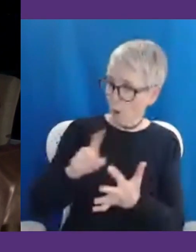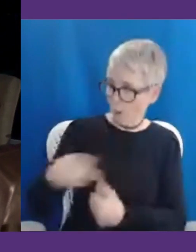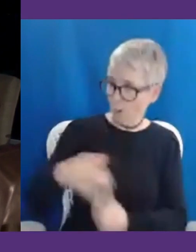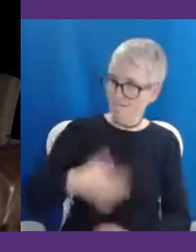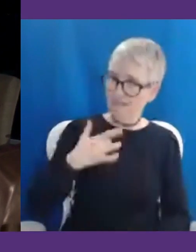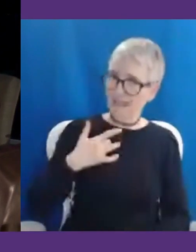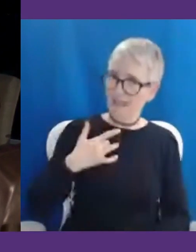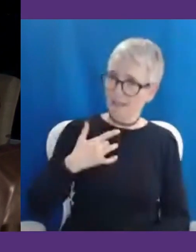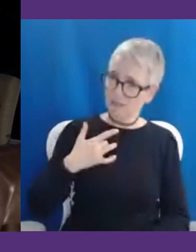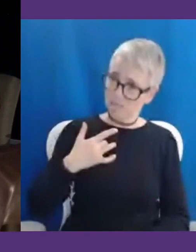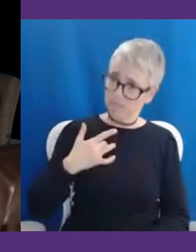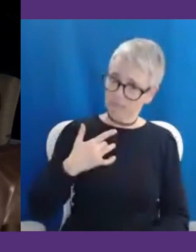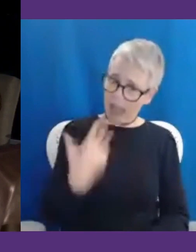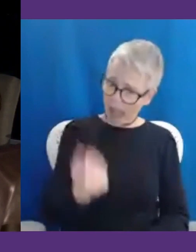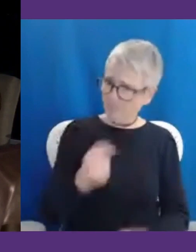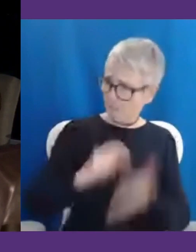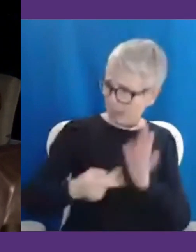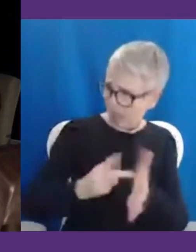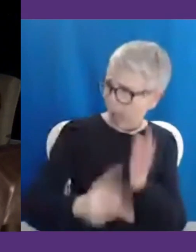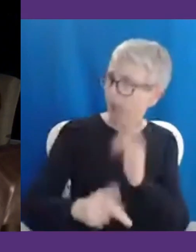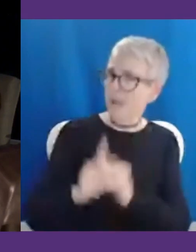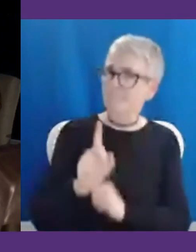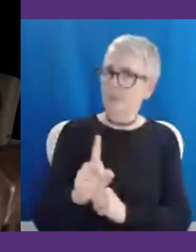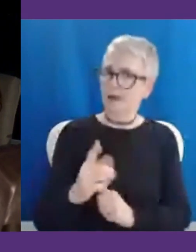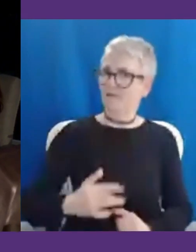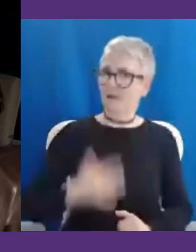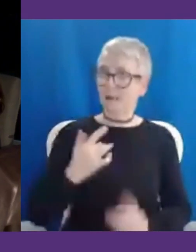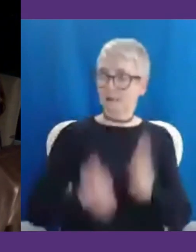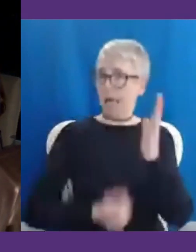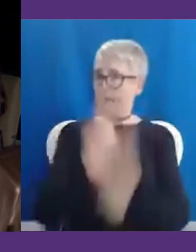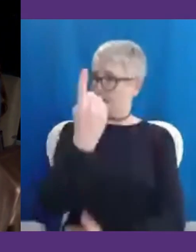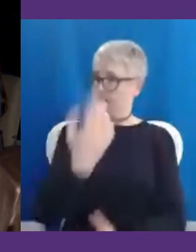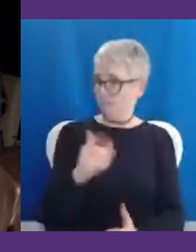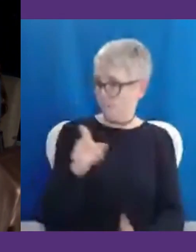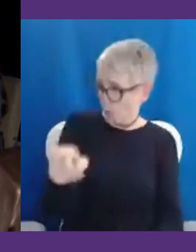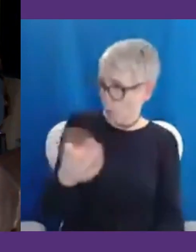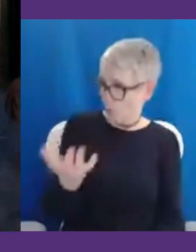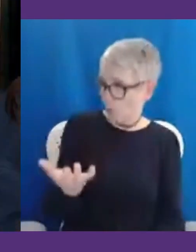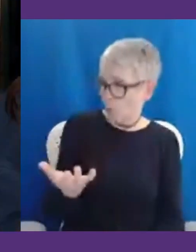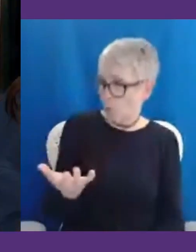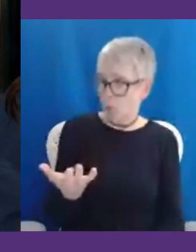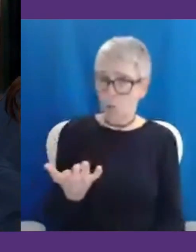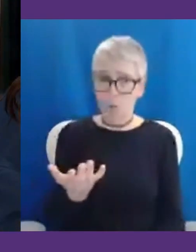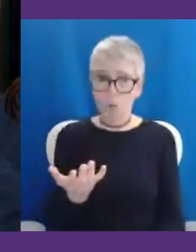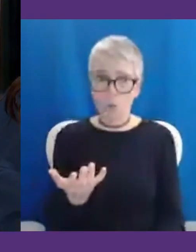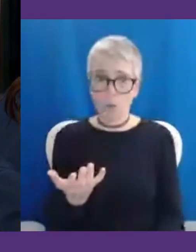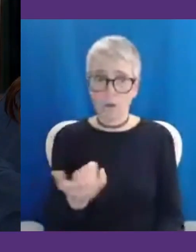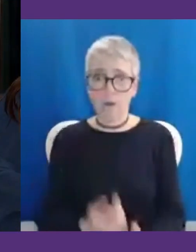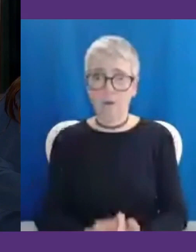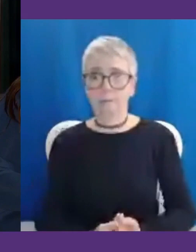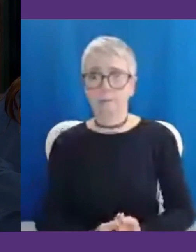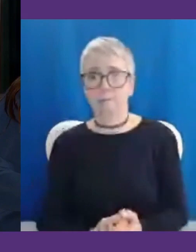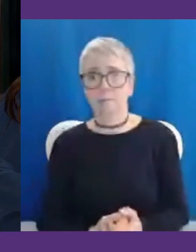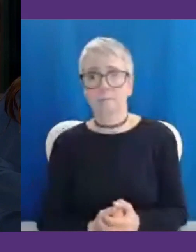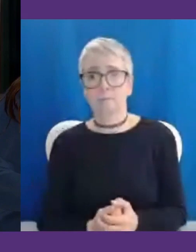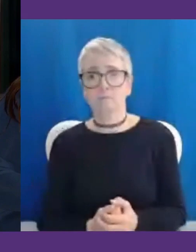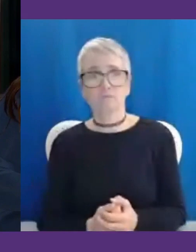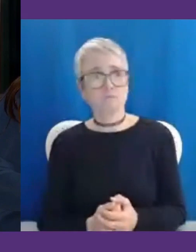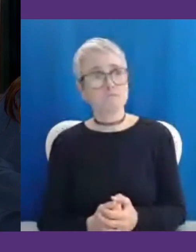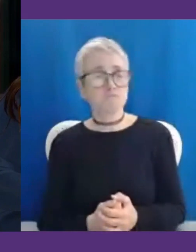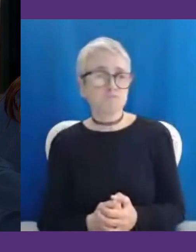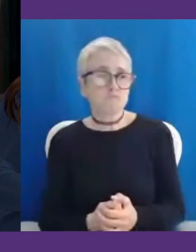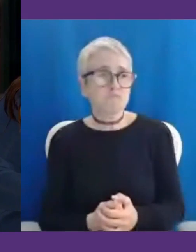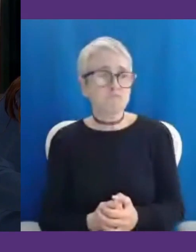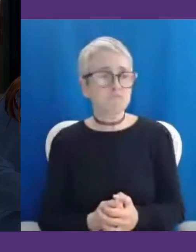That's essentially how you stepped into that role. This is just how I'm going to do it. I guess so. I guess it's just a learning process